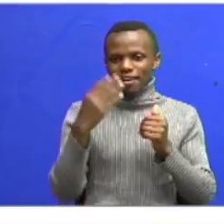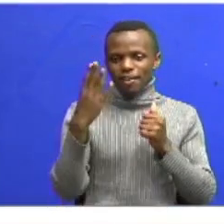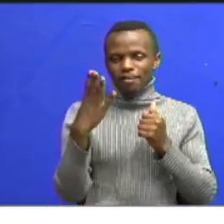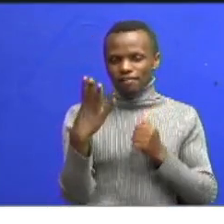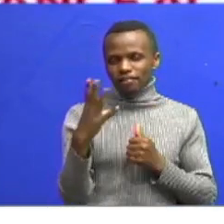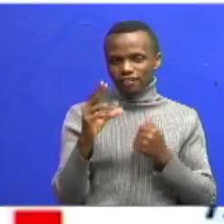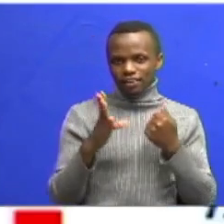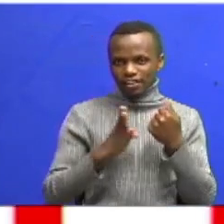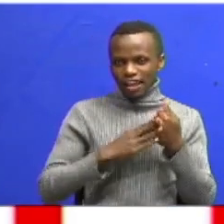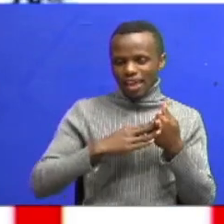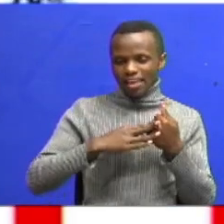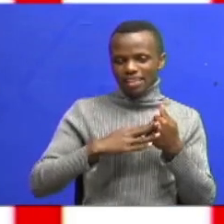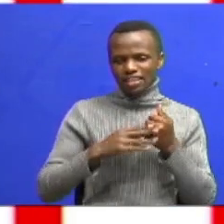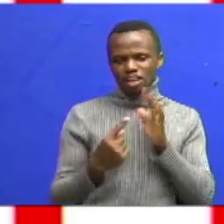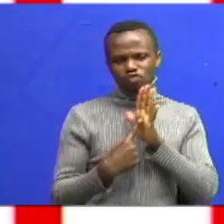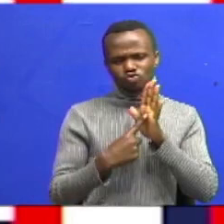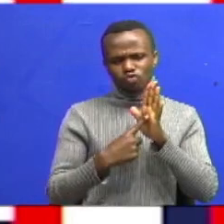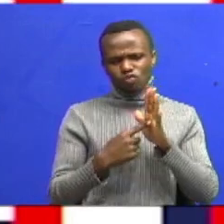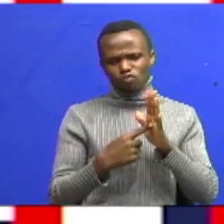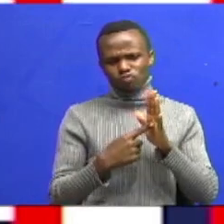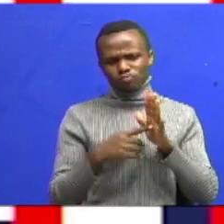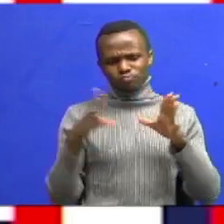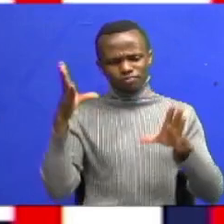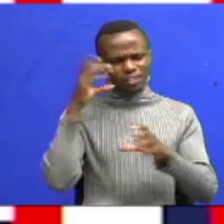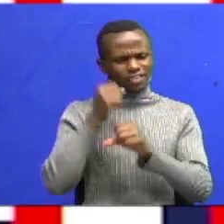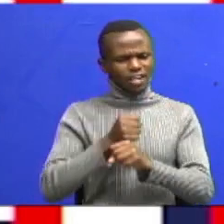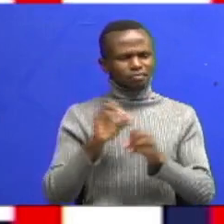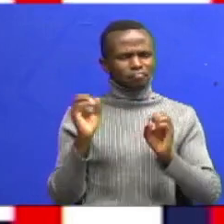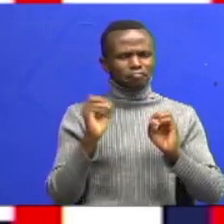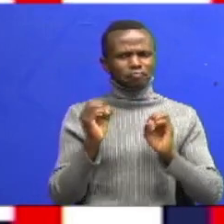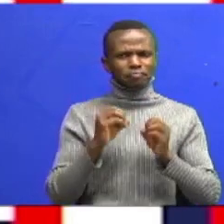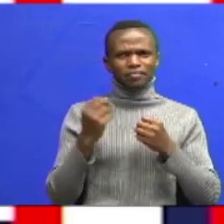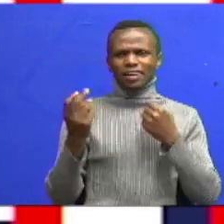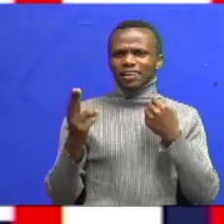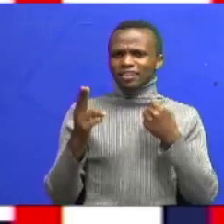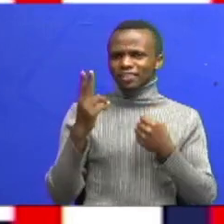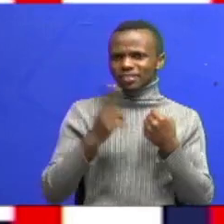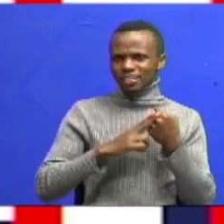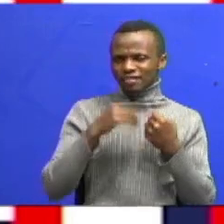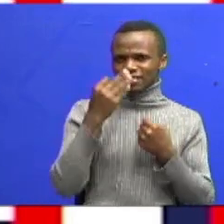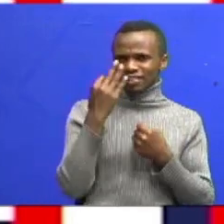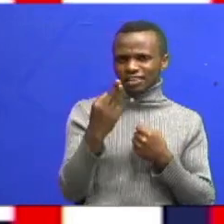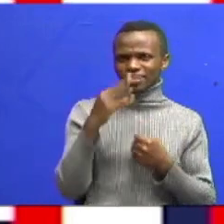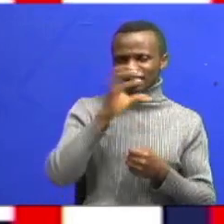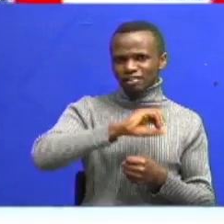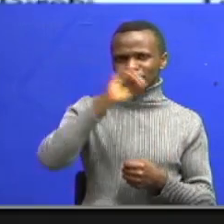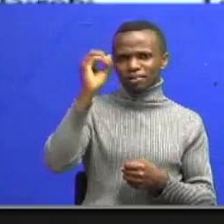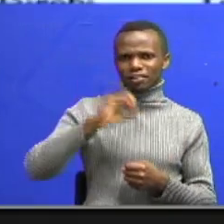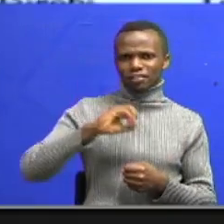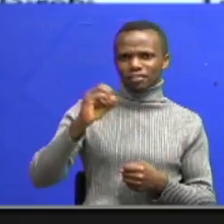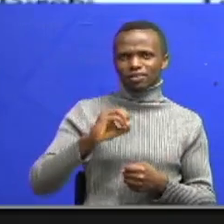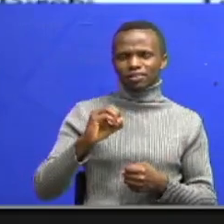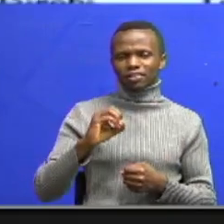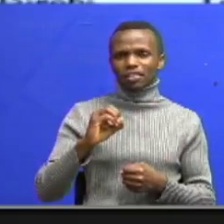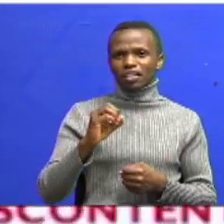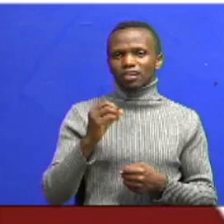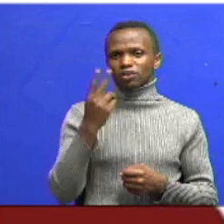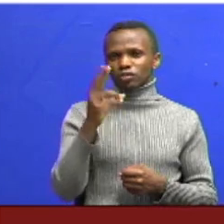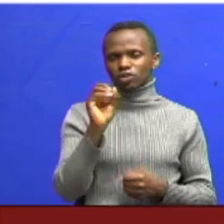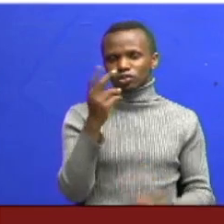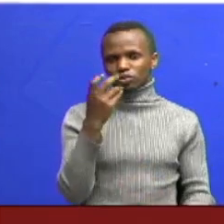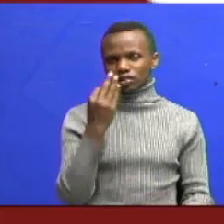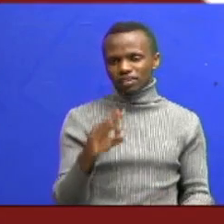in it having positive outcomes for the economy. 73% of those who are opposed to the Finance Act 2023 agree